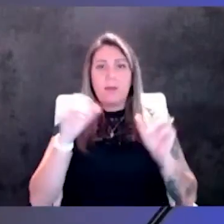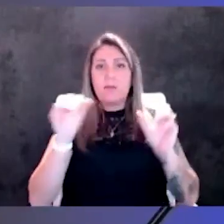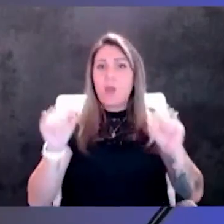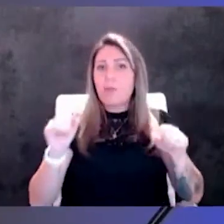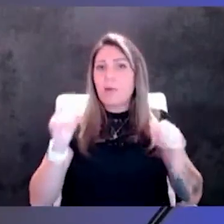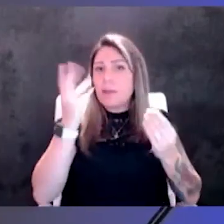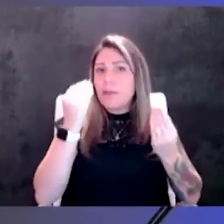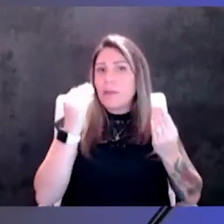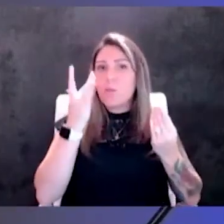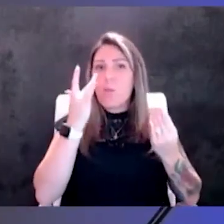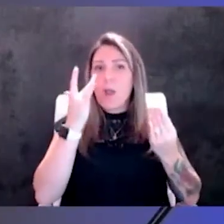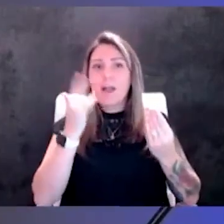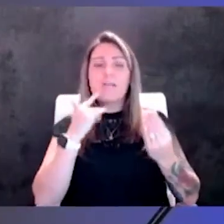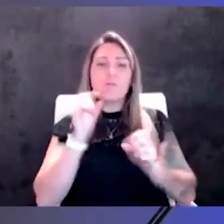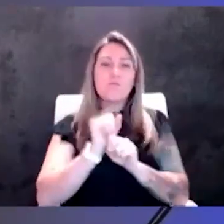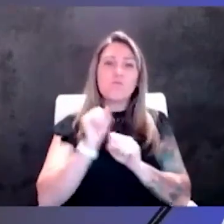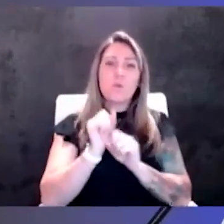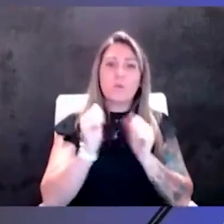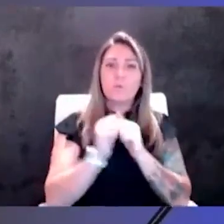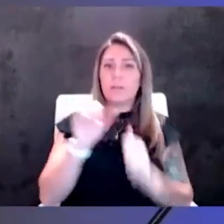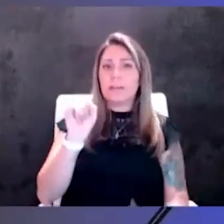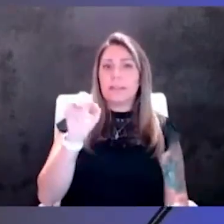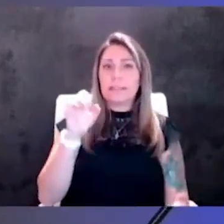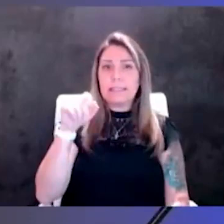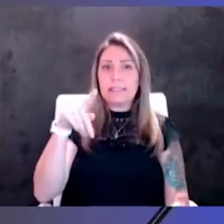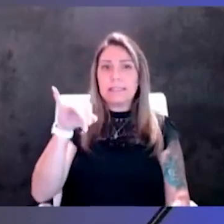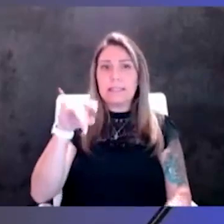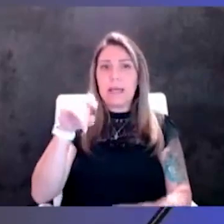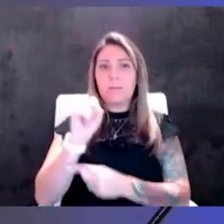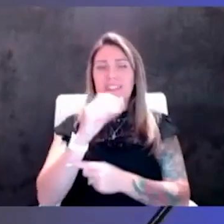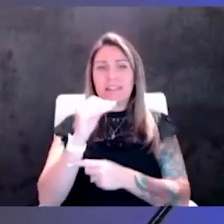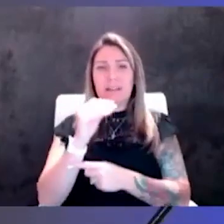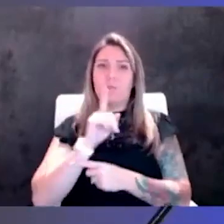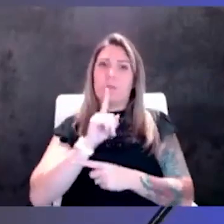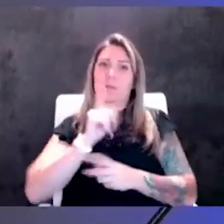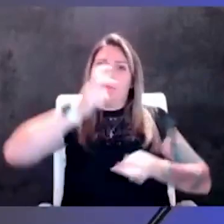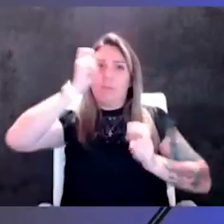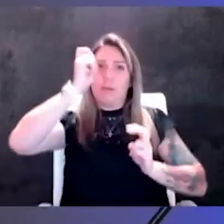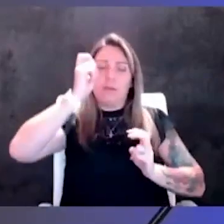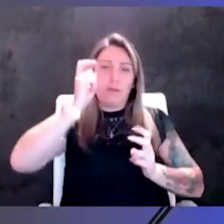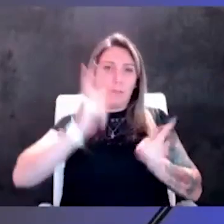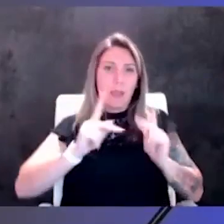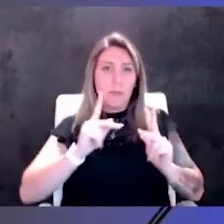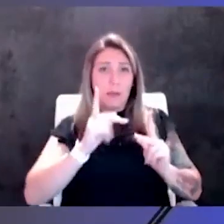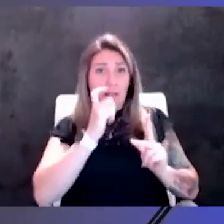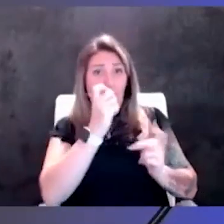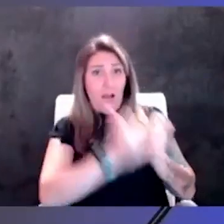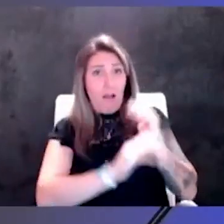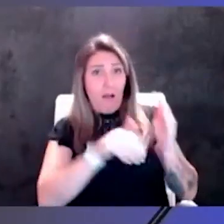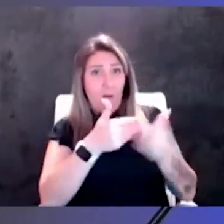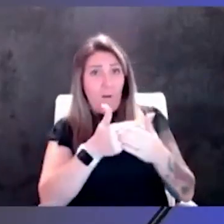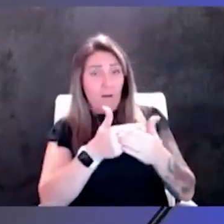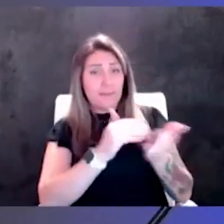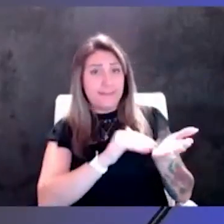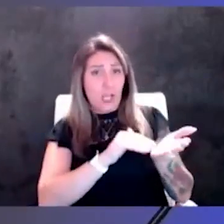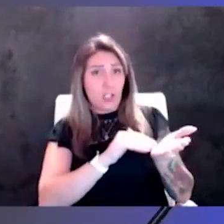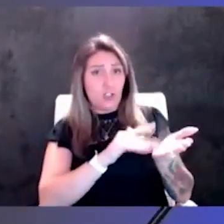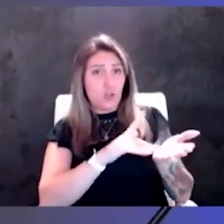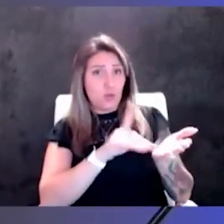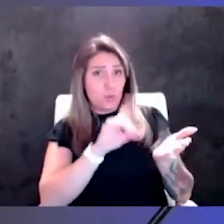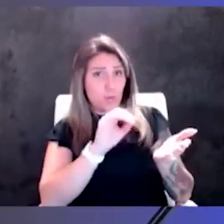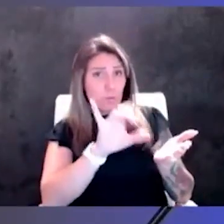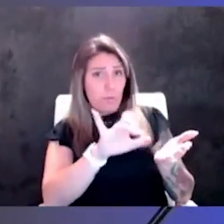in sepsis and I work with really sick people, but not every doctor does. However, that's a great way for us to pass